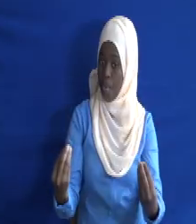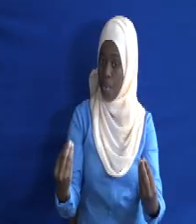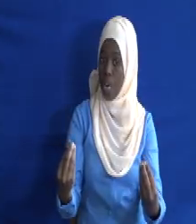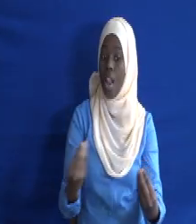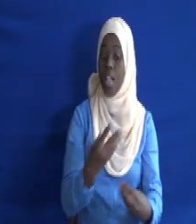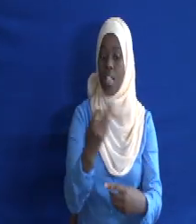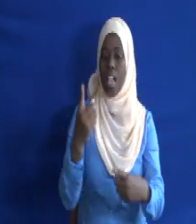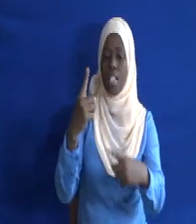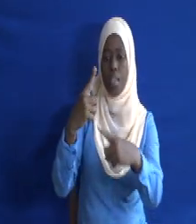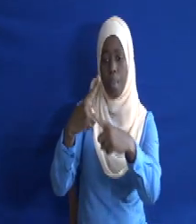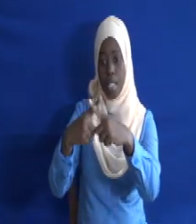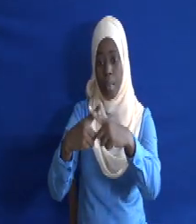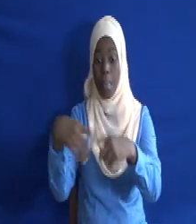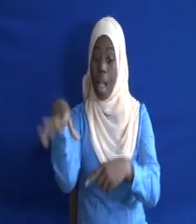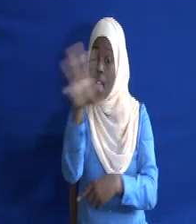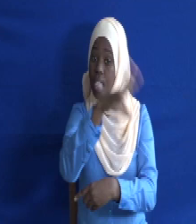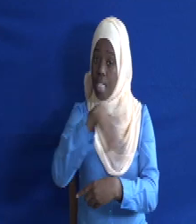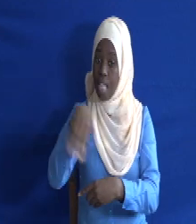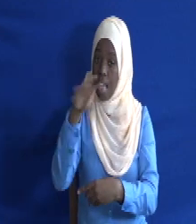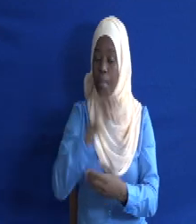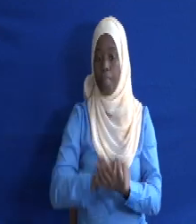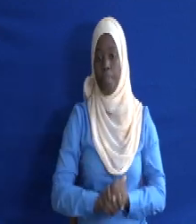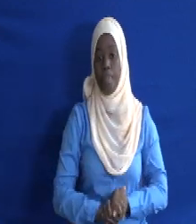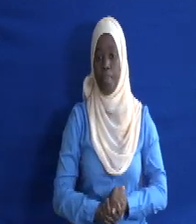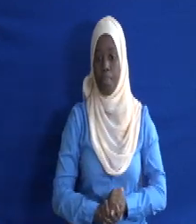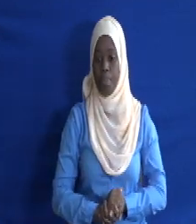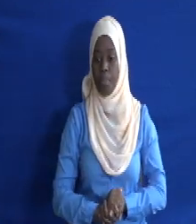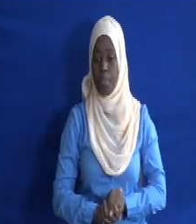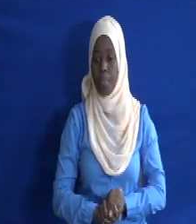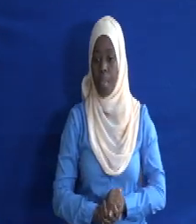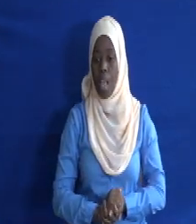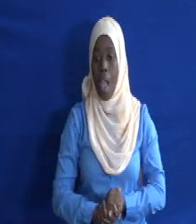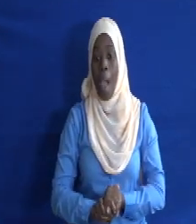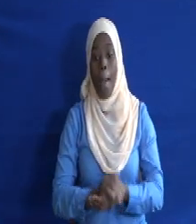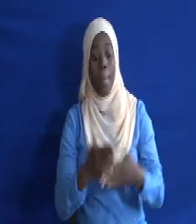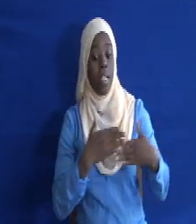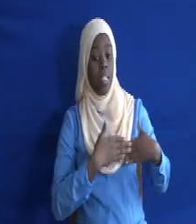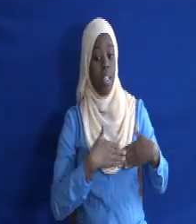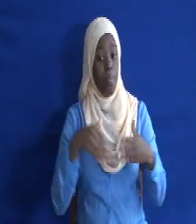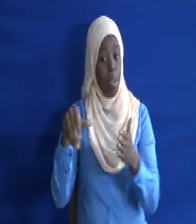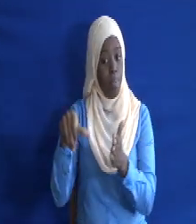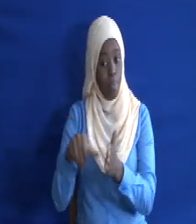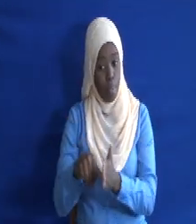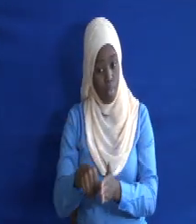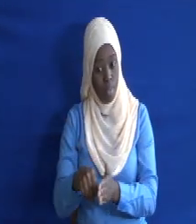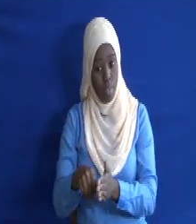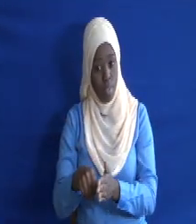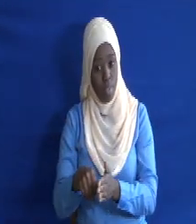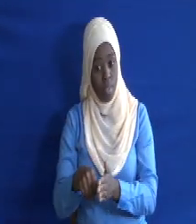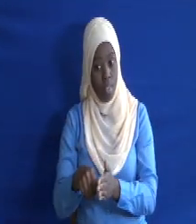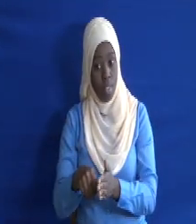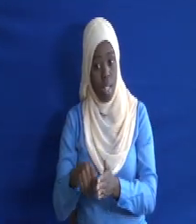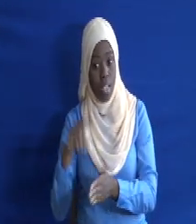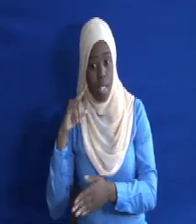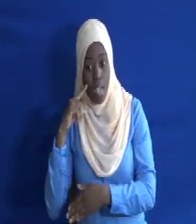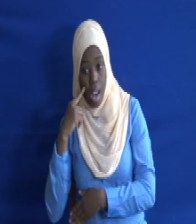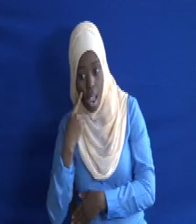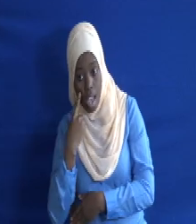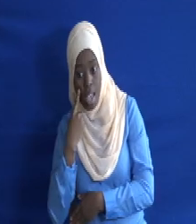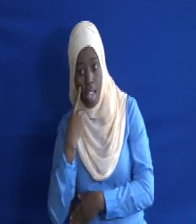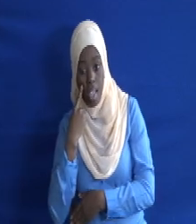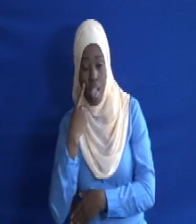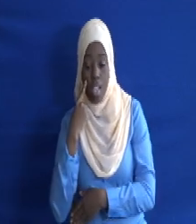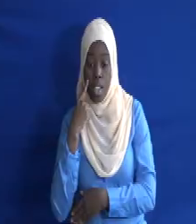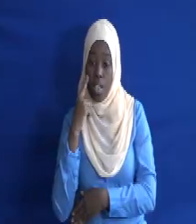Dear viewers, do you know how to get the answers? Do you know how to get the answer? Try